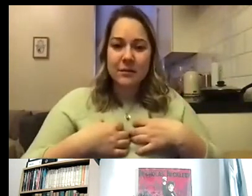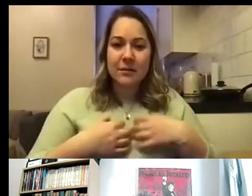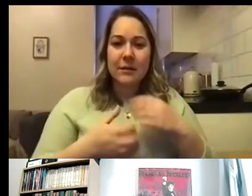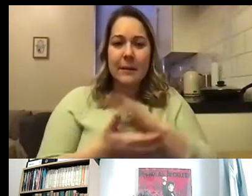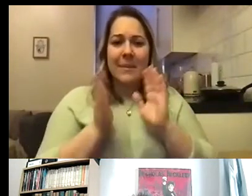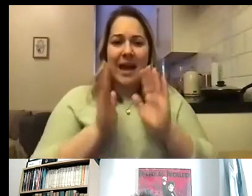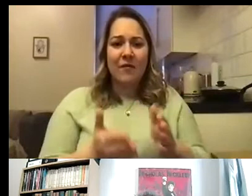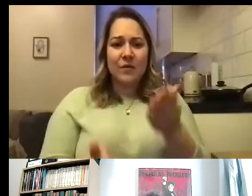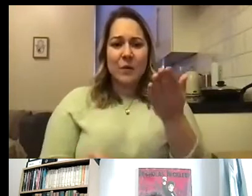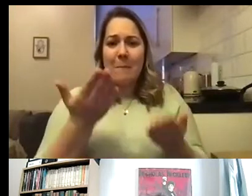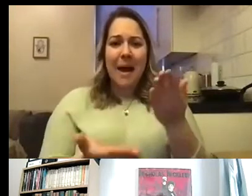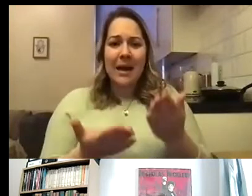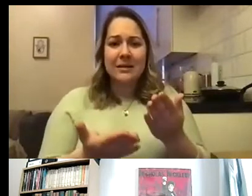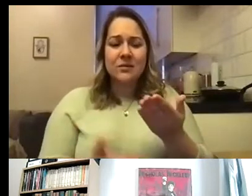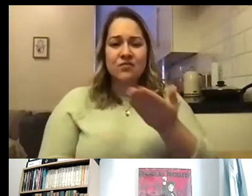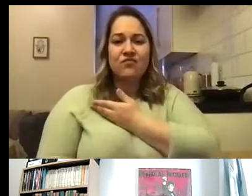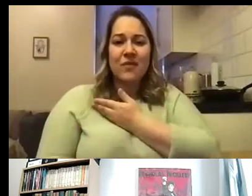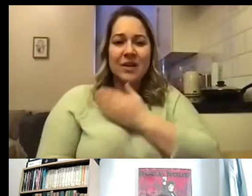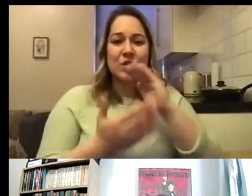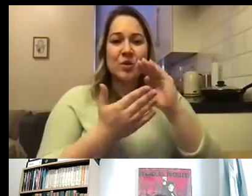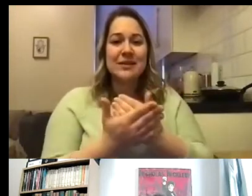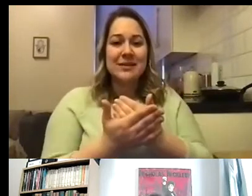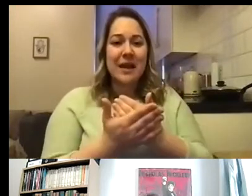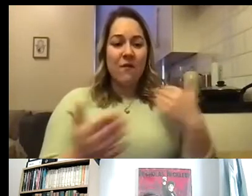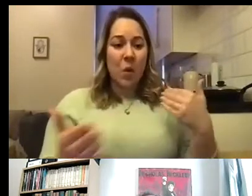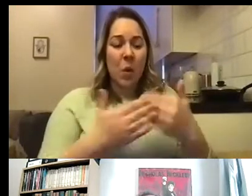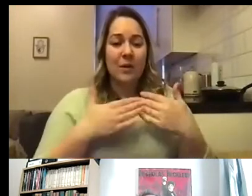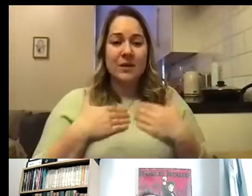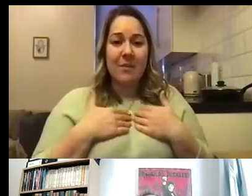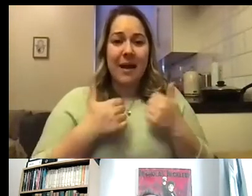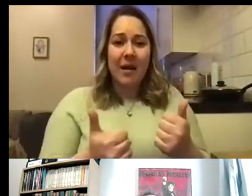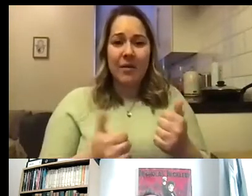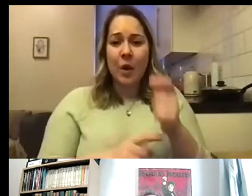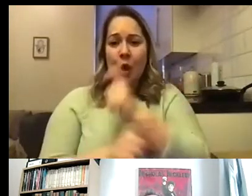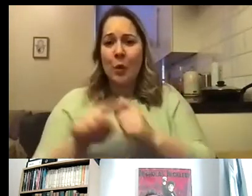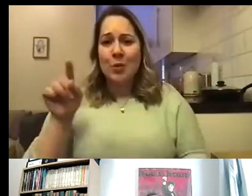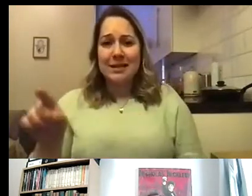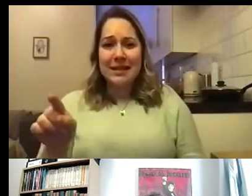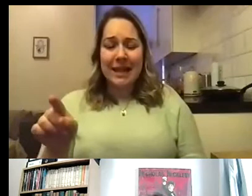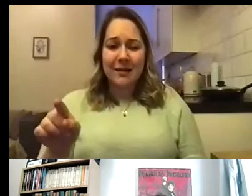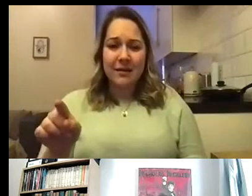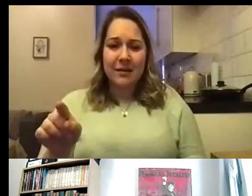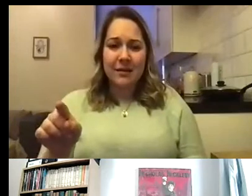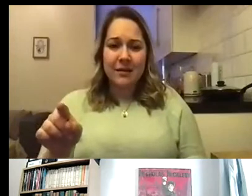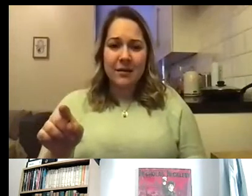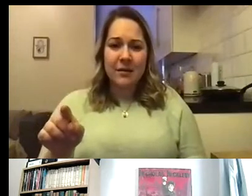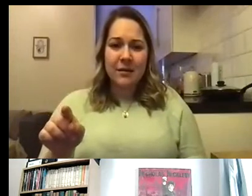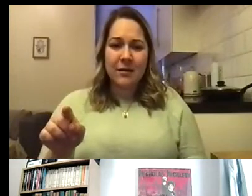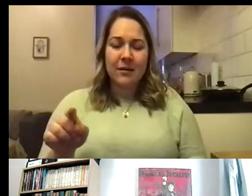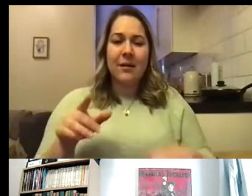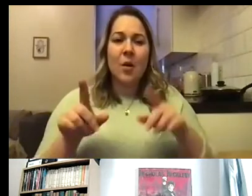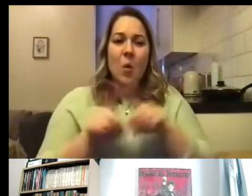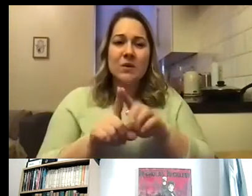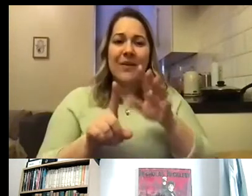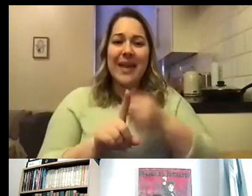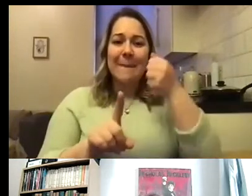to almost save the long-term health and well-being of a community versus the impact of